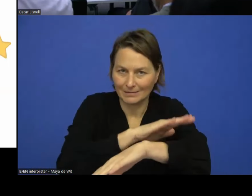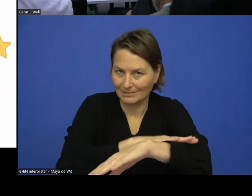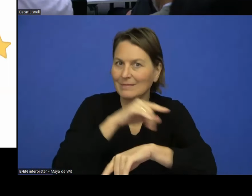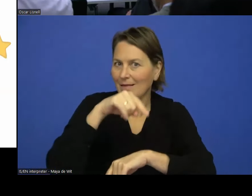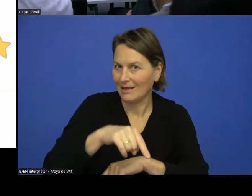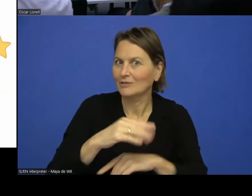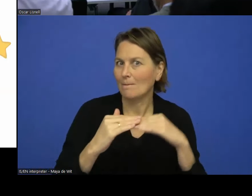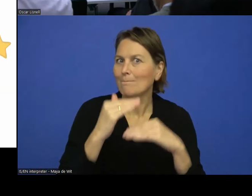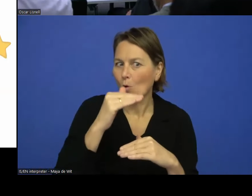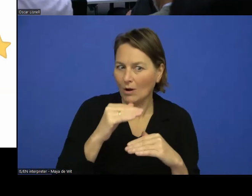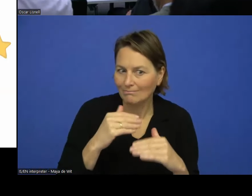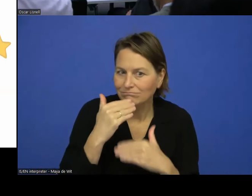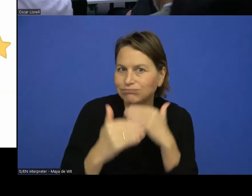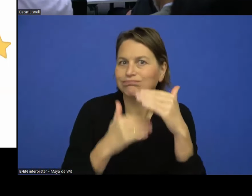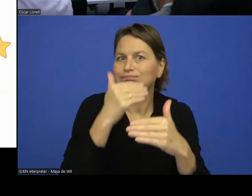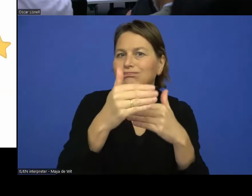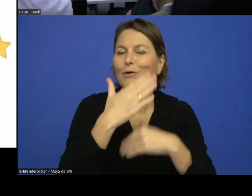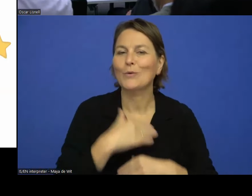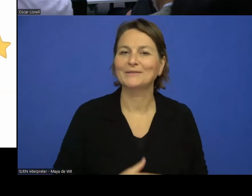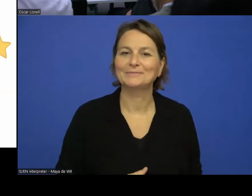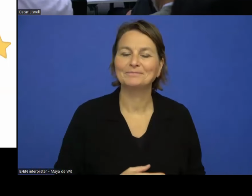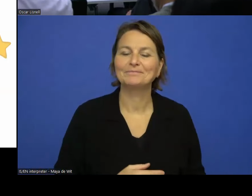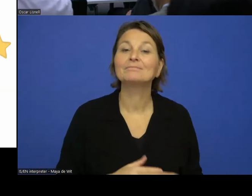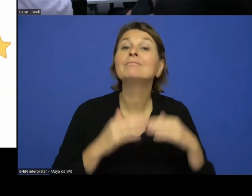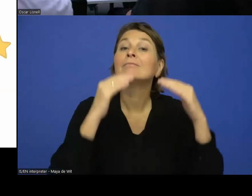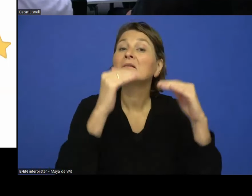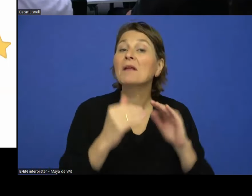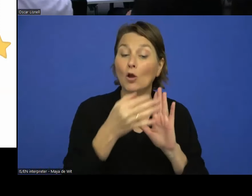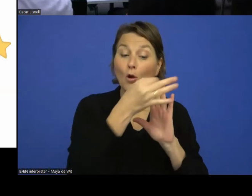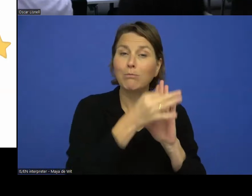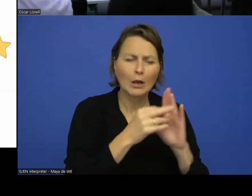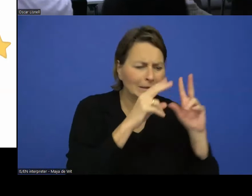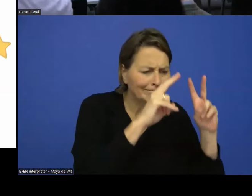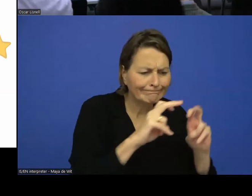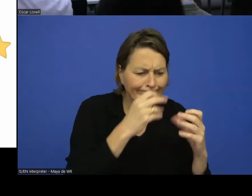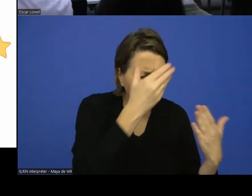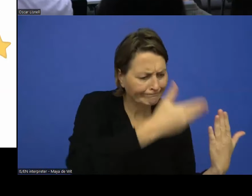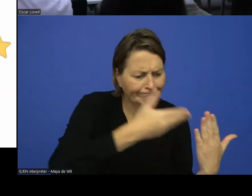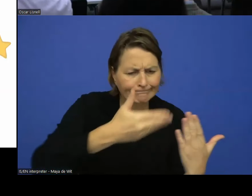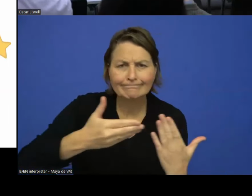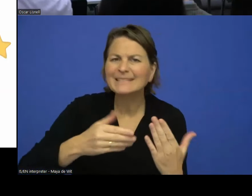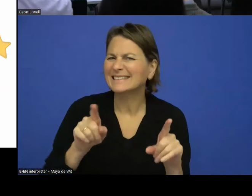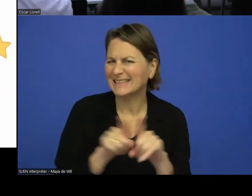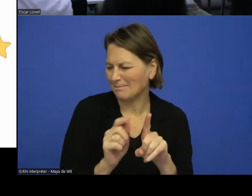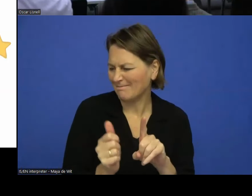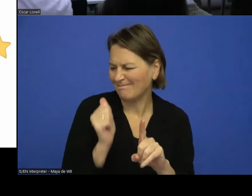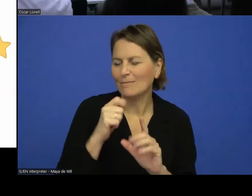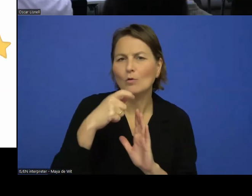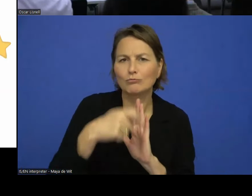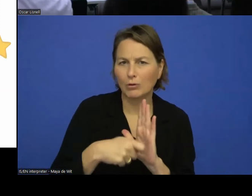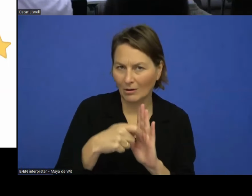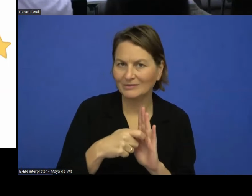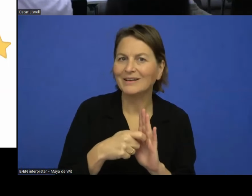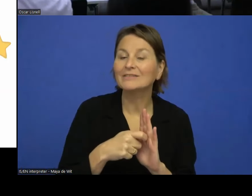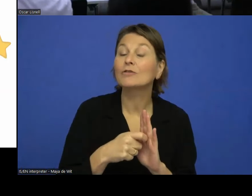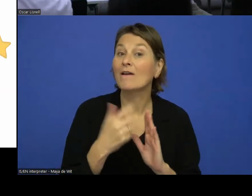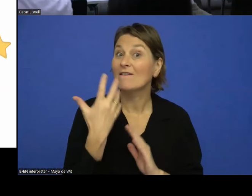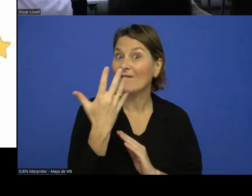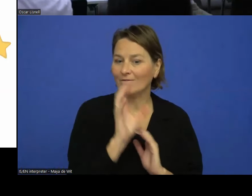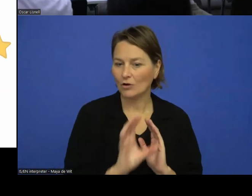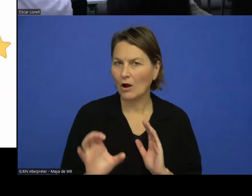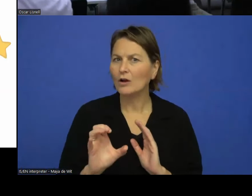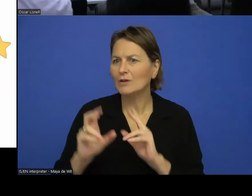some policy studies, and we did that in Suitcase as well. Our colleagues from Leeds did an extensive study in 5 different countries, and we will continue with